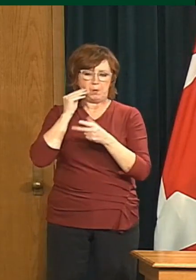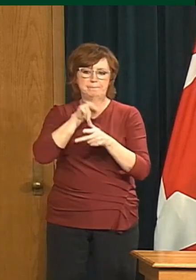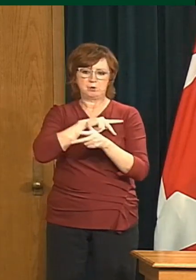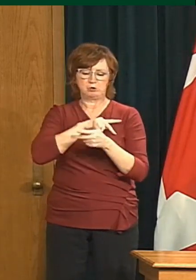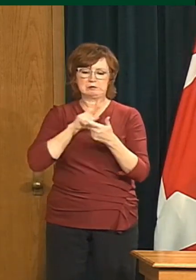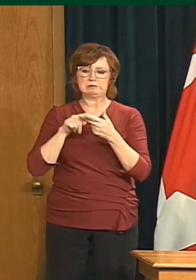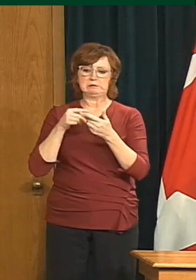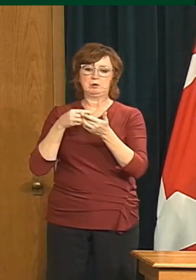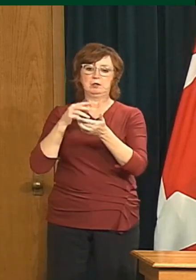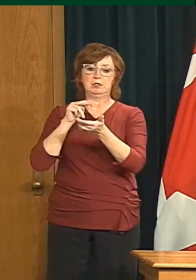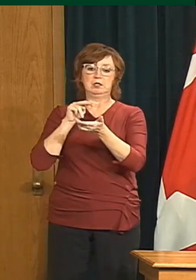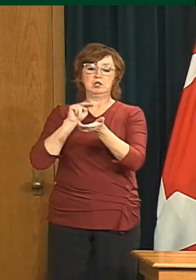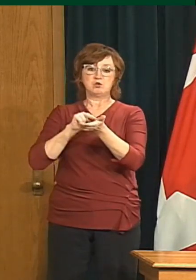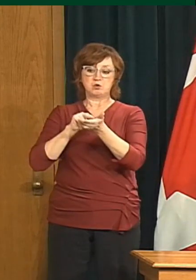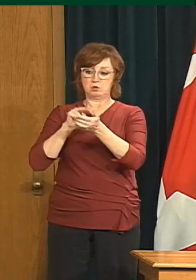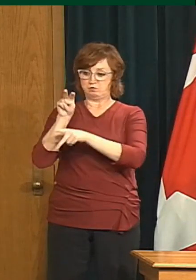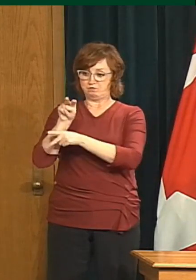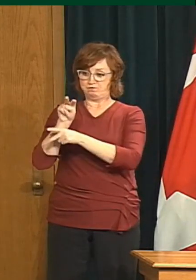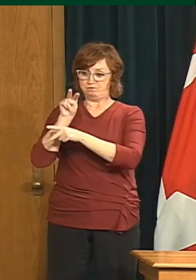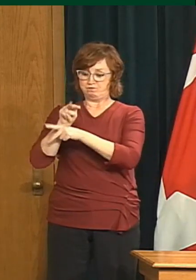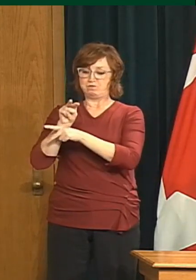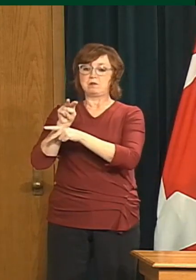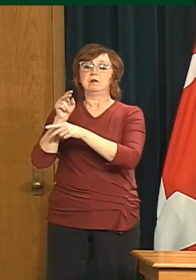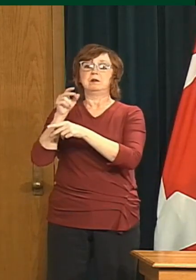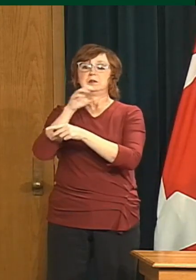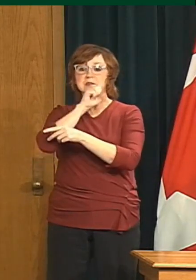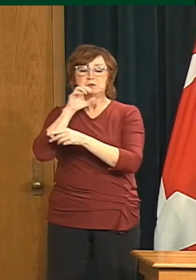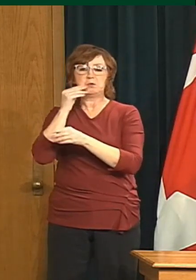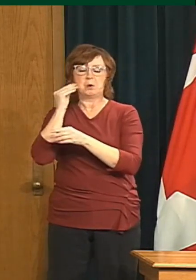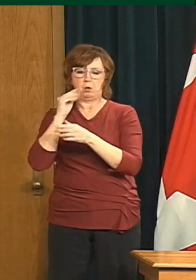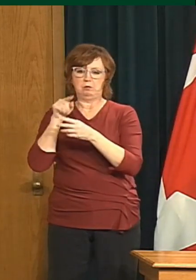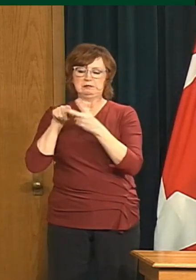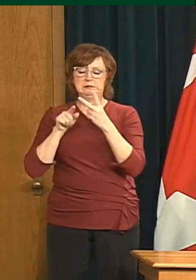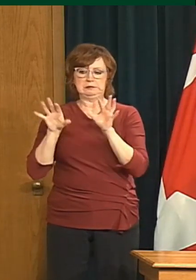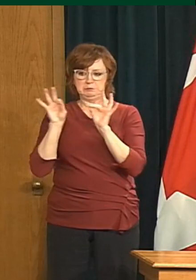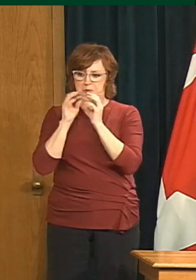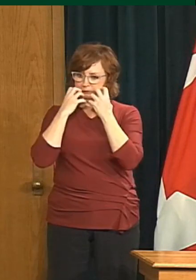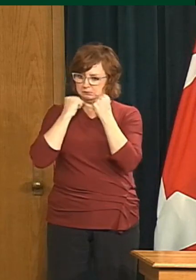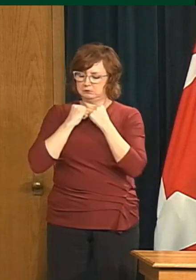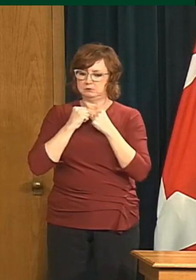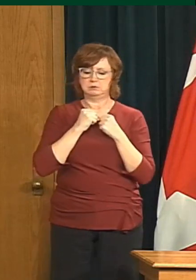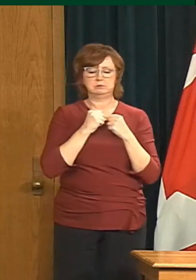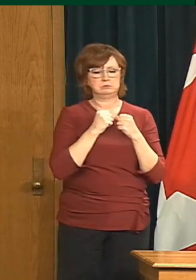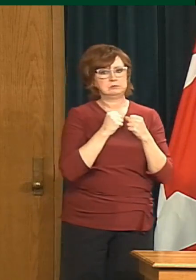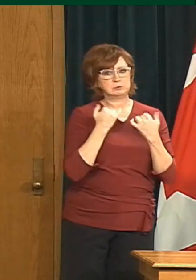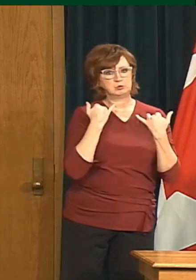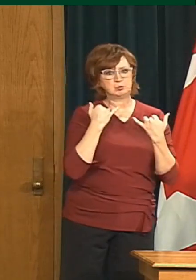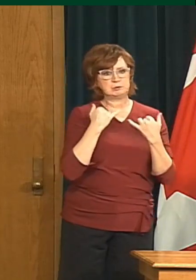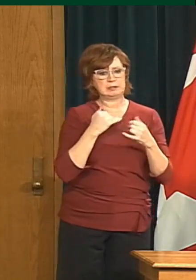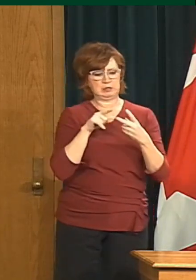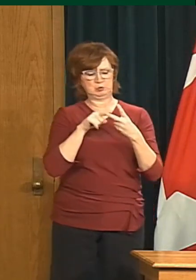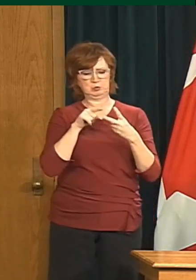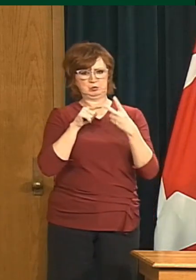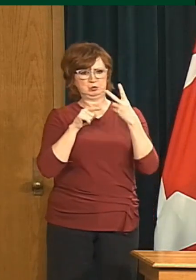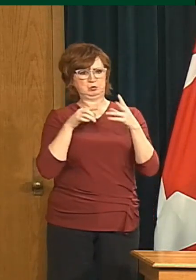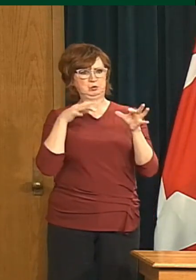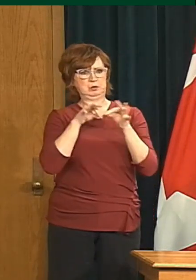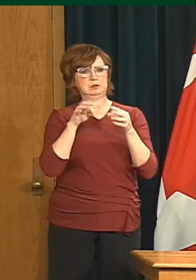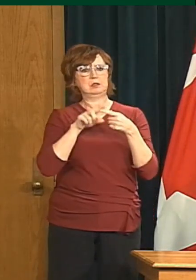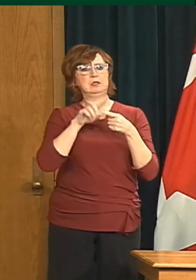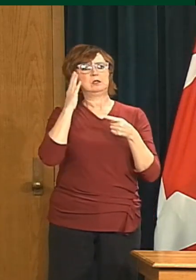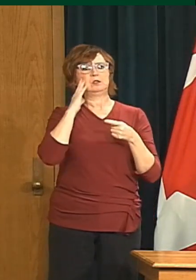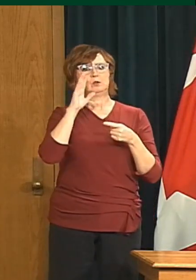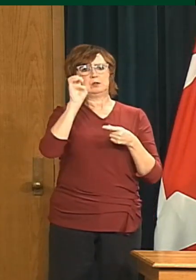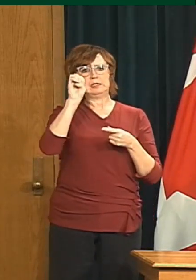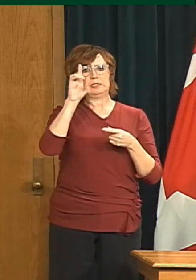important because today we can unfortunately provide 2 updates that are of concern. The Regina Eden Care Assisted